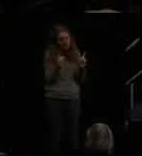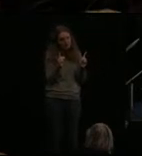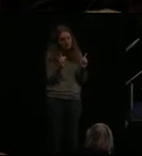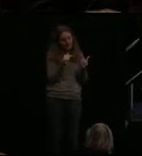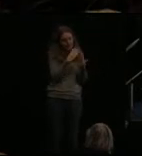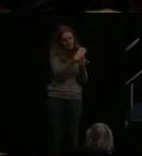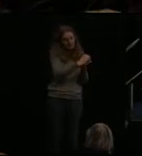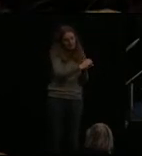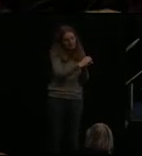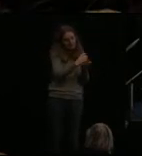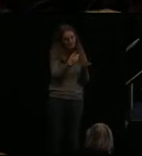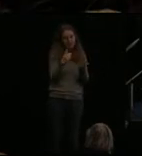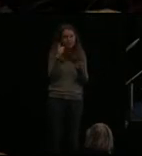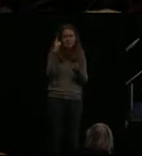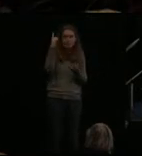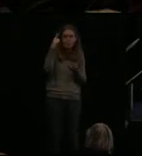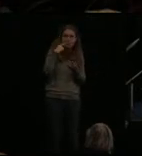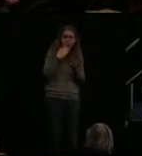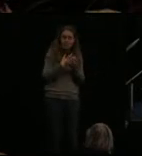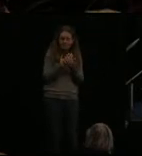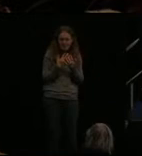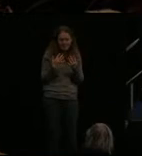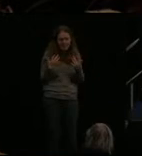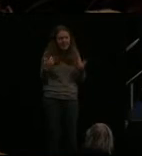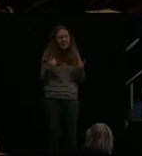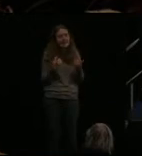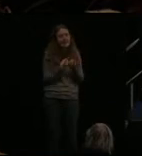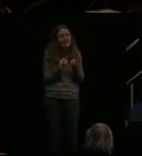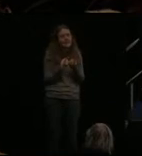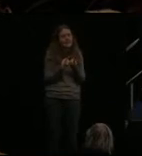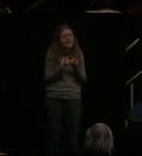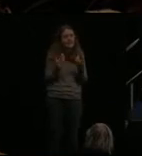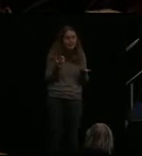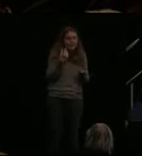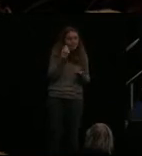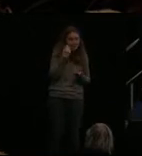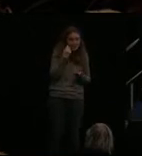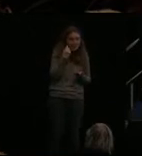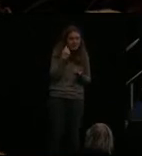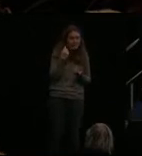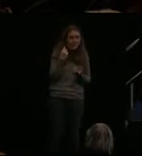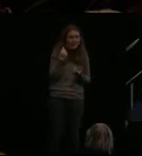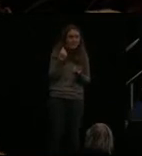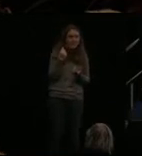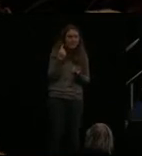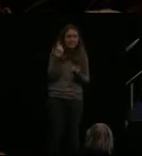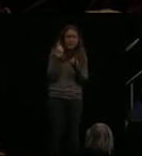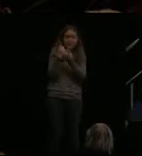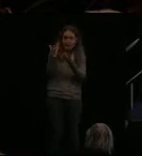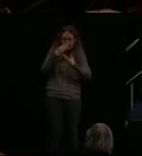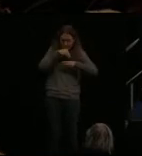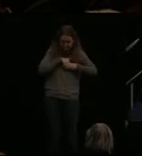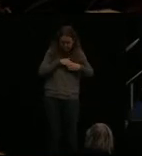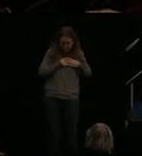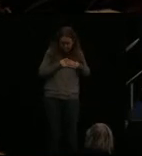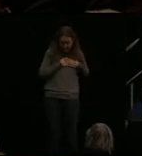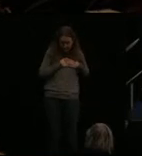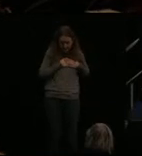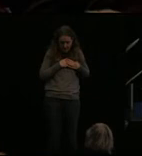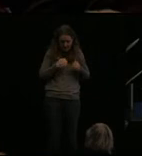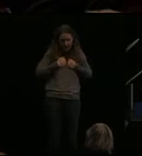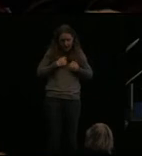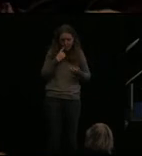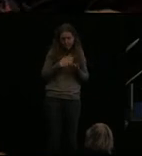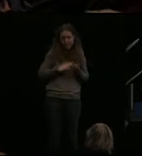in this passage. God promises us many things. Is it possible that the things that he's put in our hearts, our